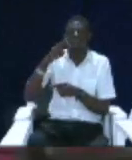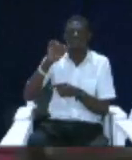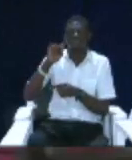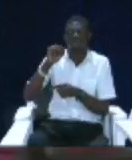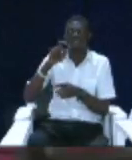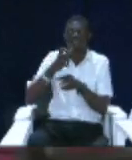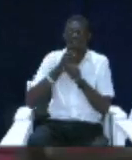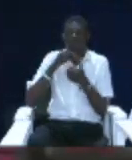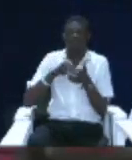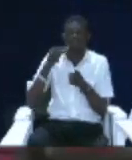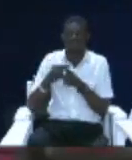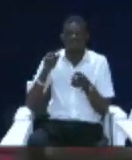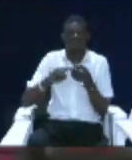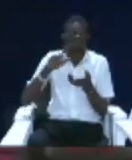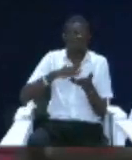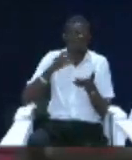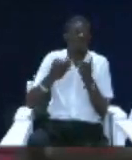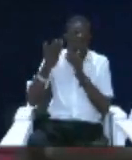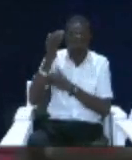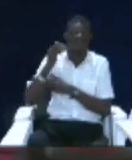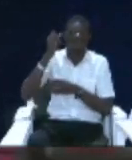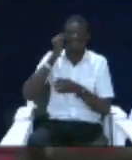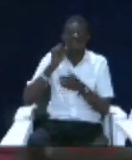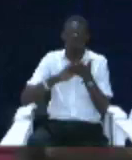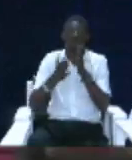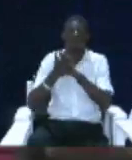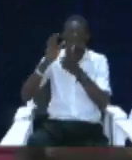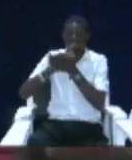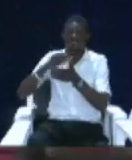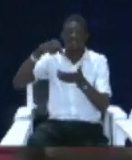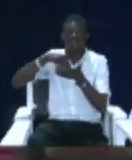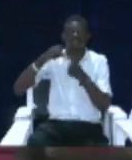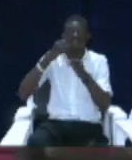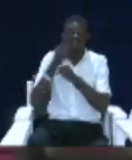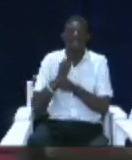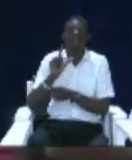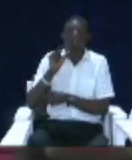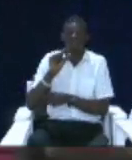word, and to the glory of God, she got married in the year